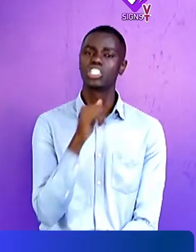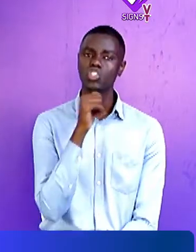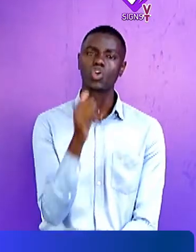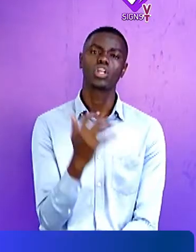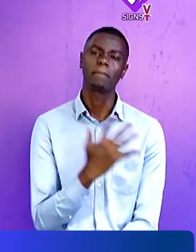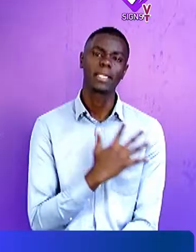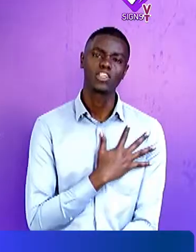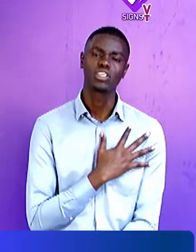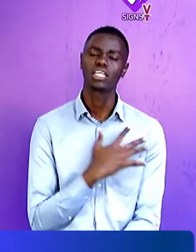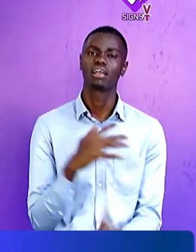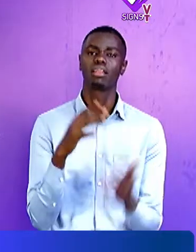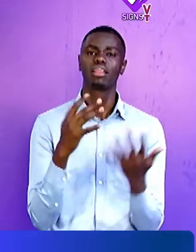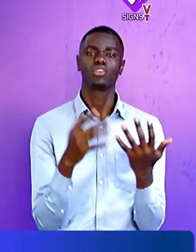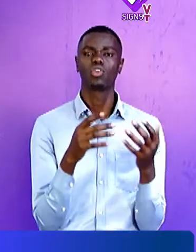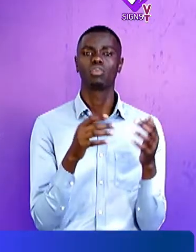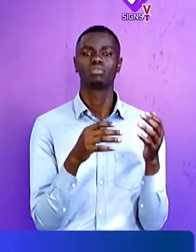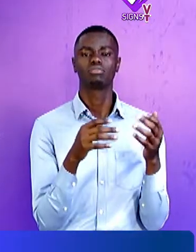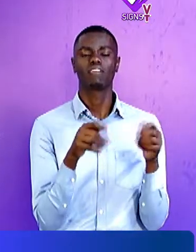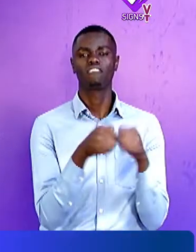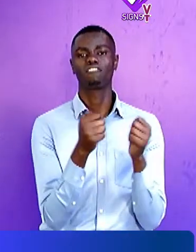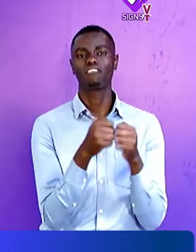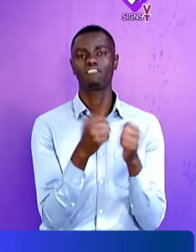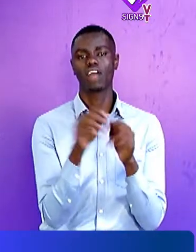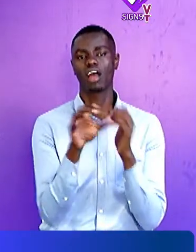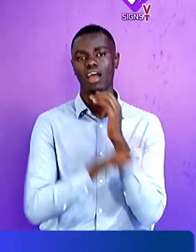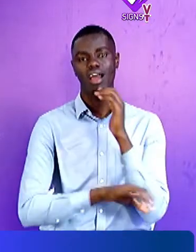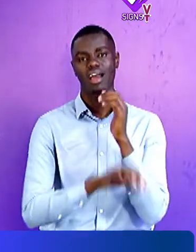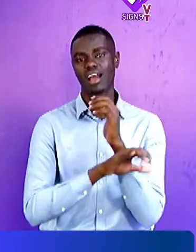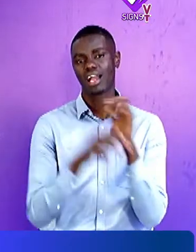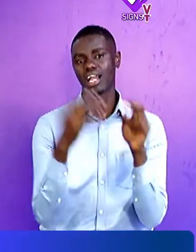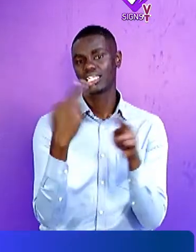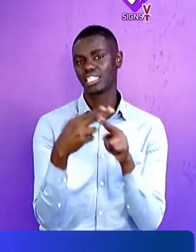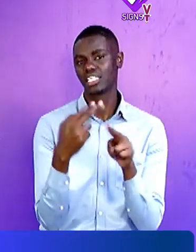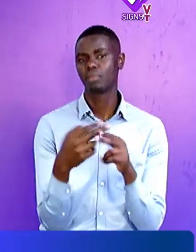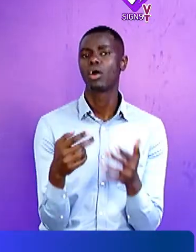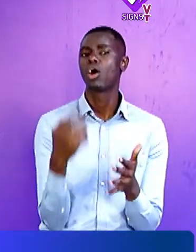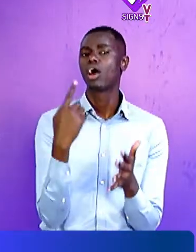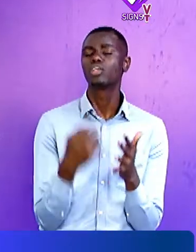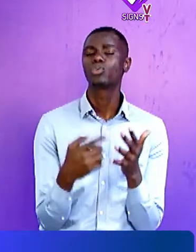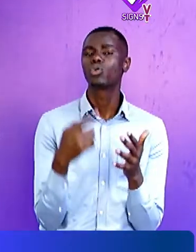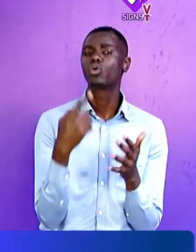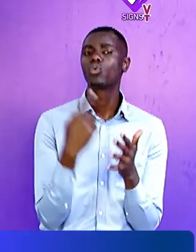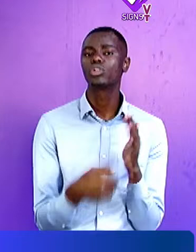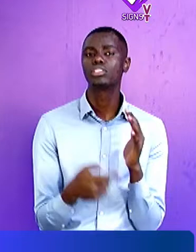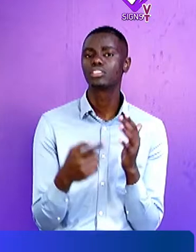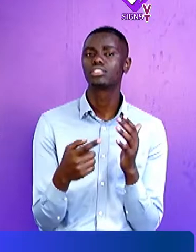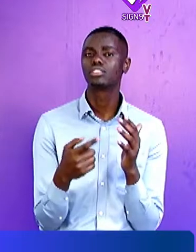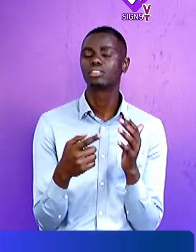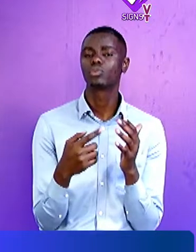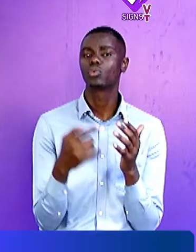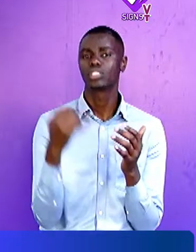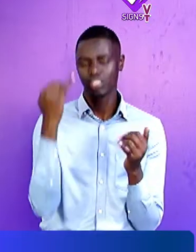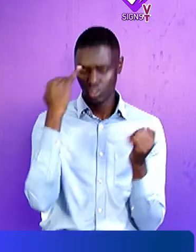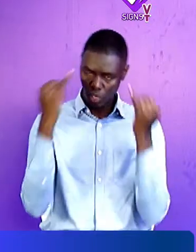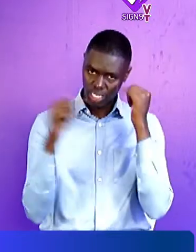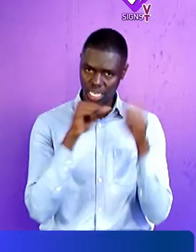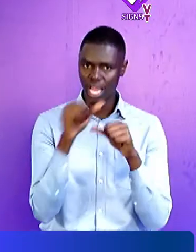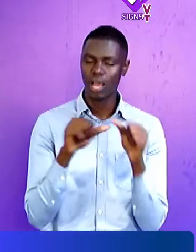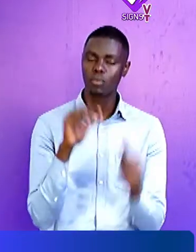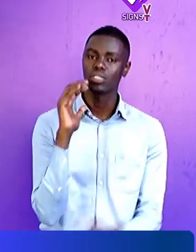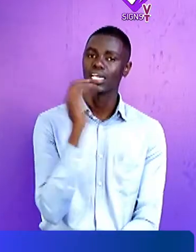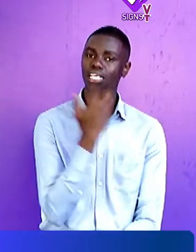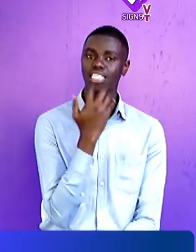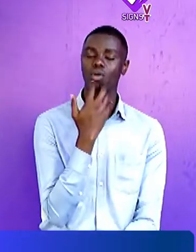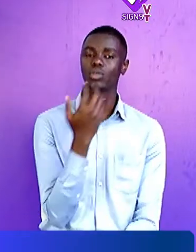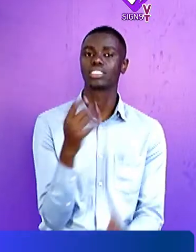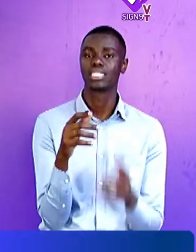country in bad picture. What do you make of the Gachagua statements? And are there any repercussions